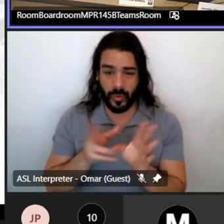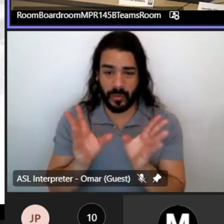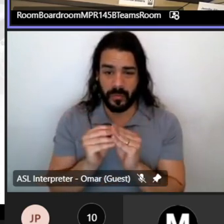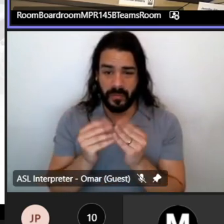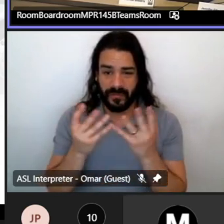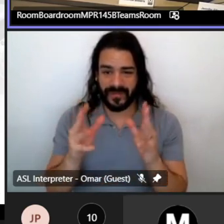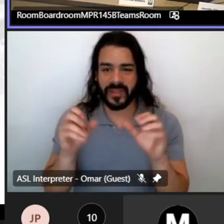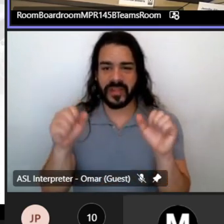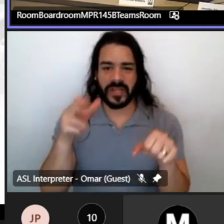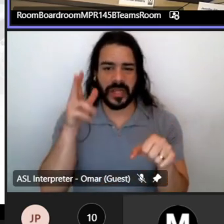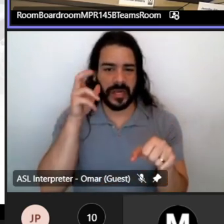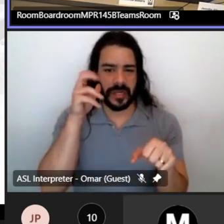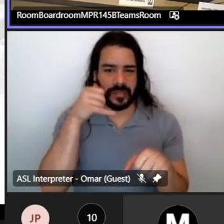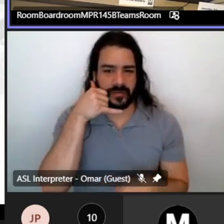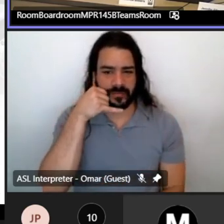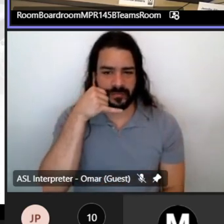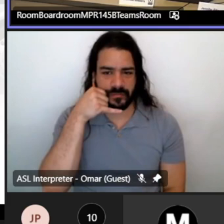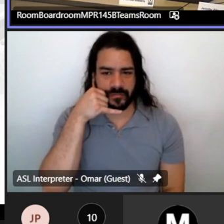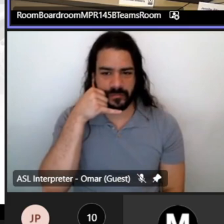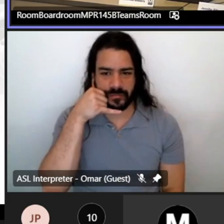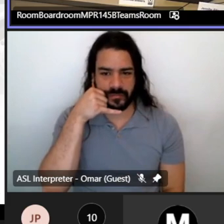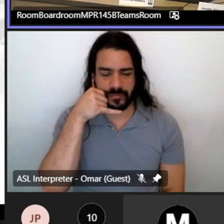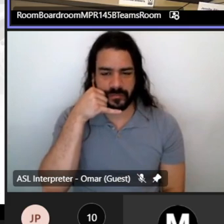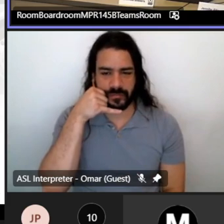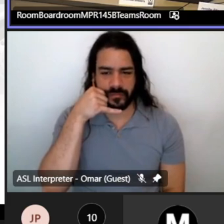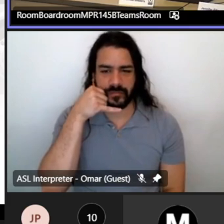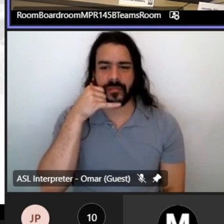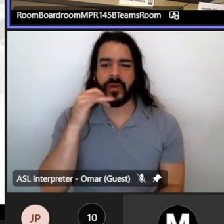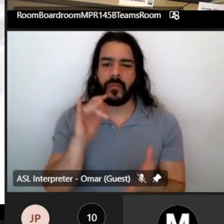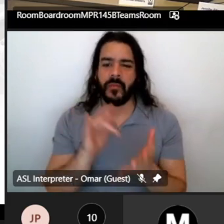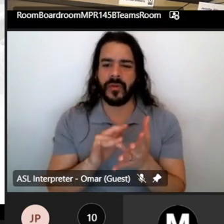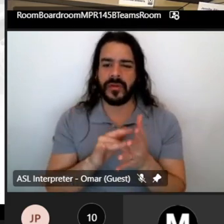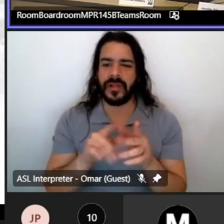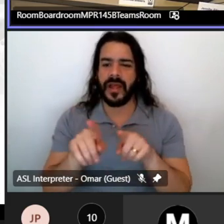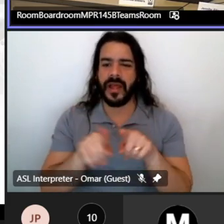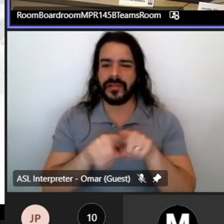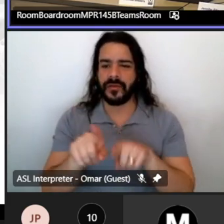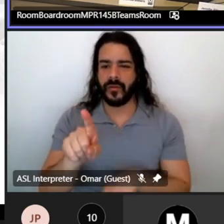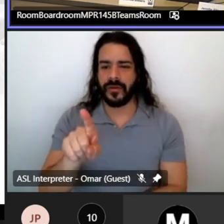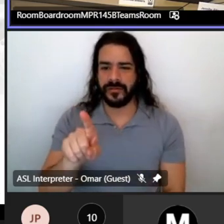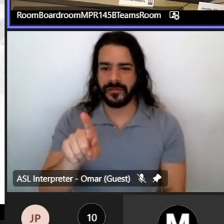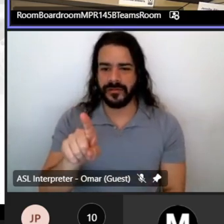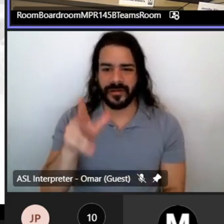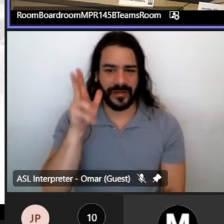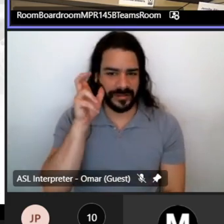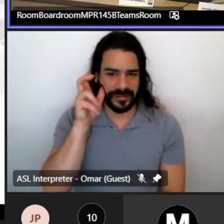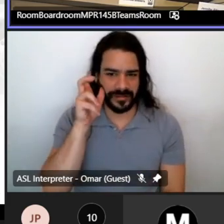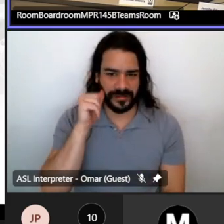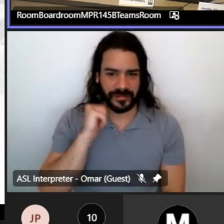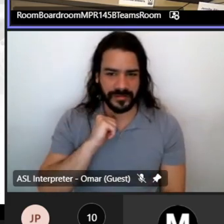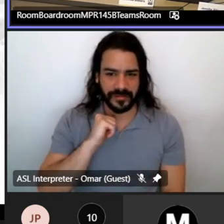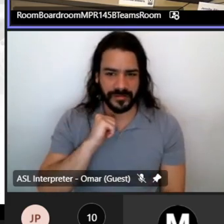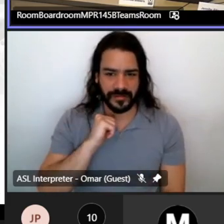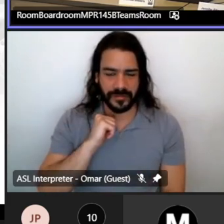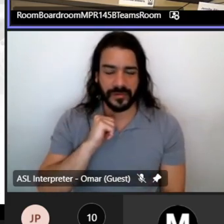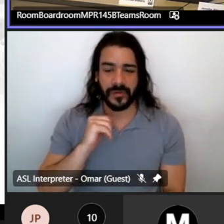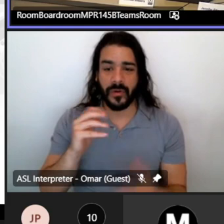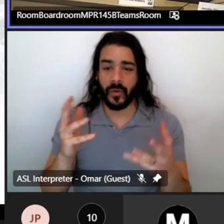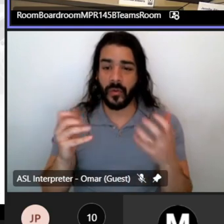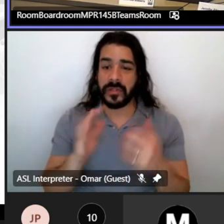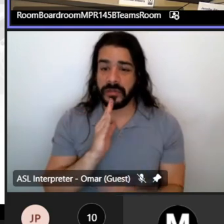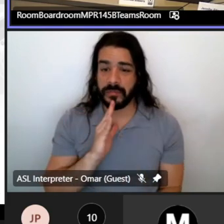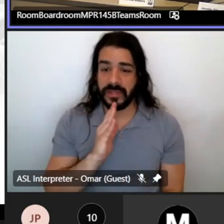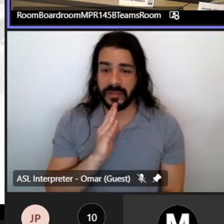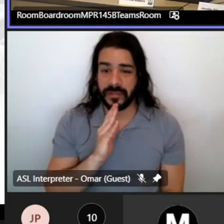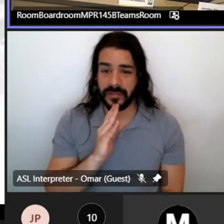Once you're in the meeting, you will be able to listen over the phone by pressing *1.